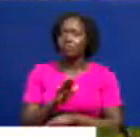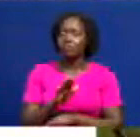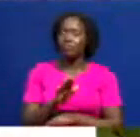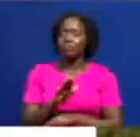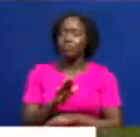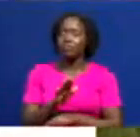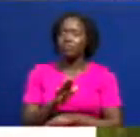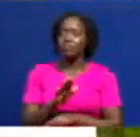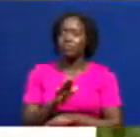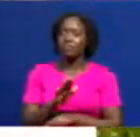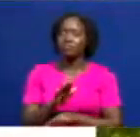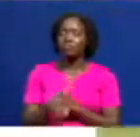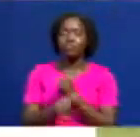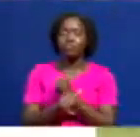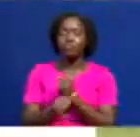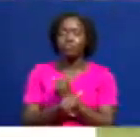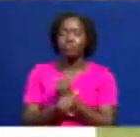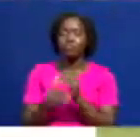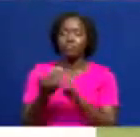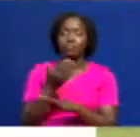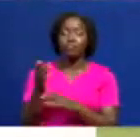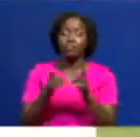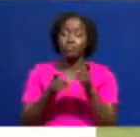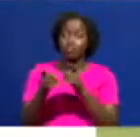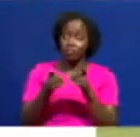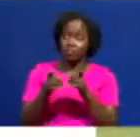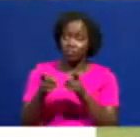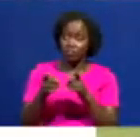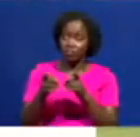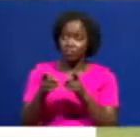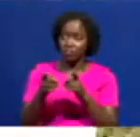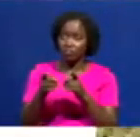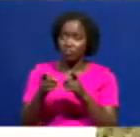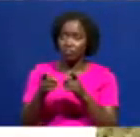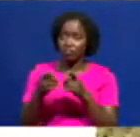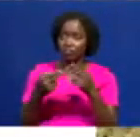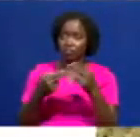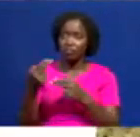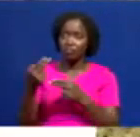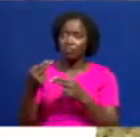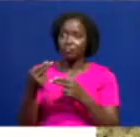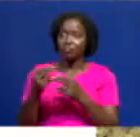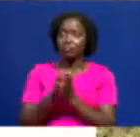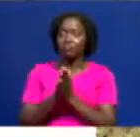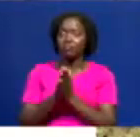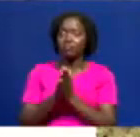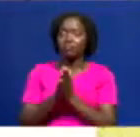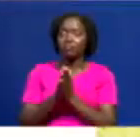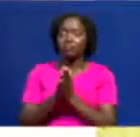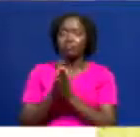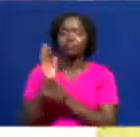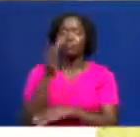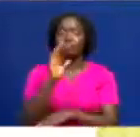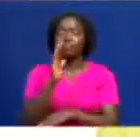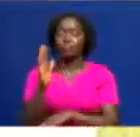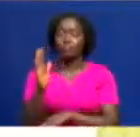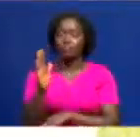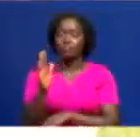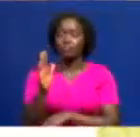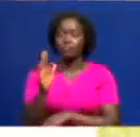Notwithstanding the havoc that once dominated here, a contrast to the high towering conifers of pine, cedar and cypress.